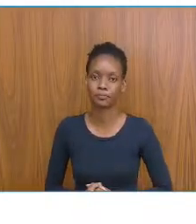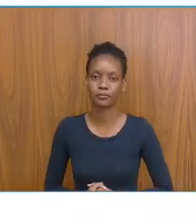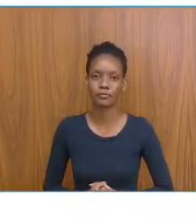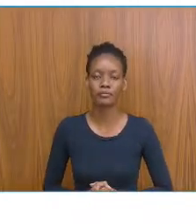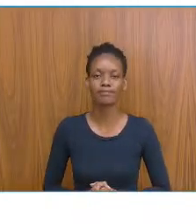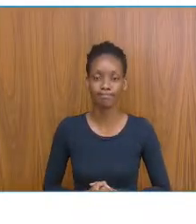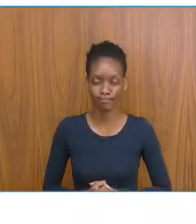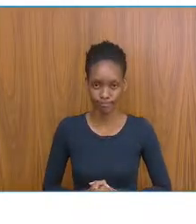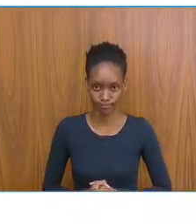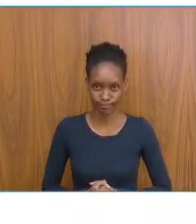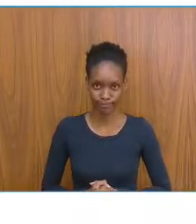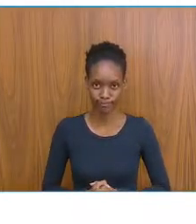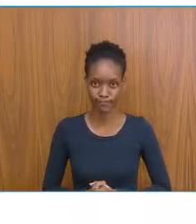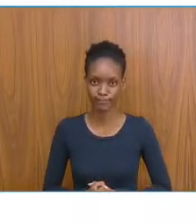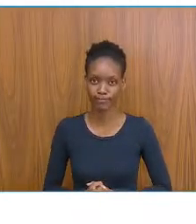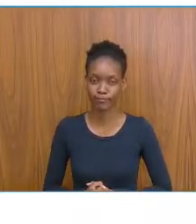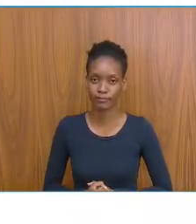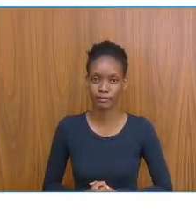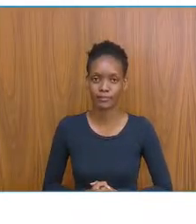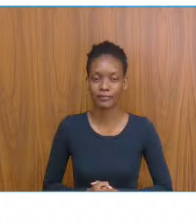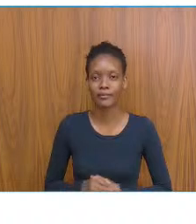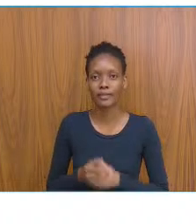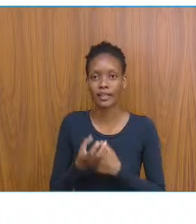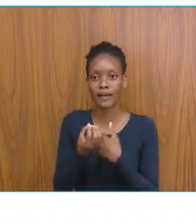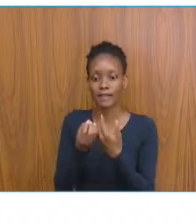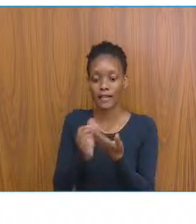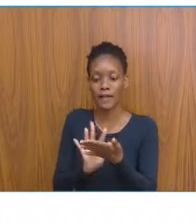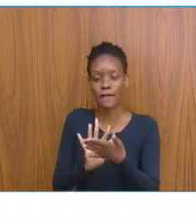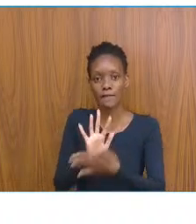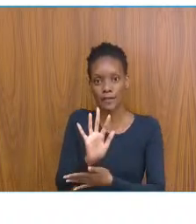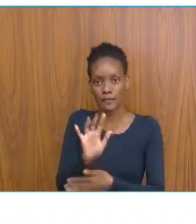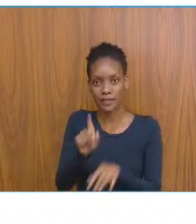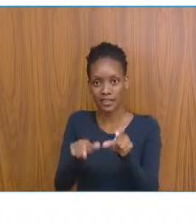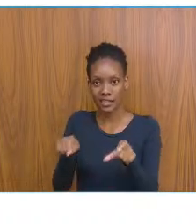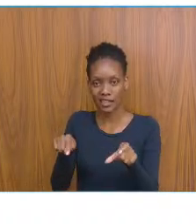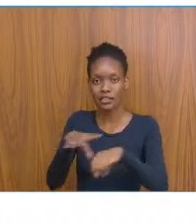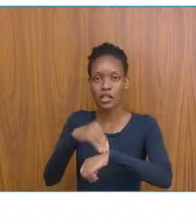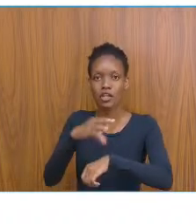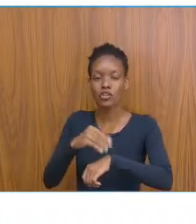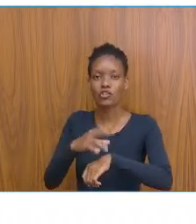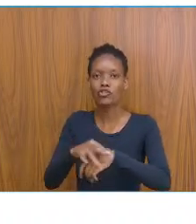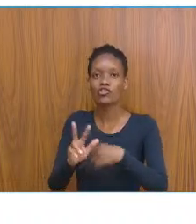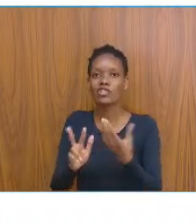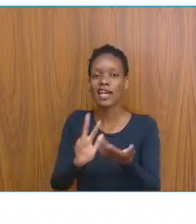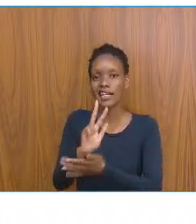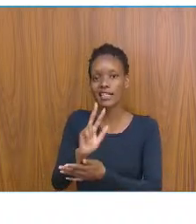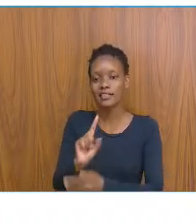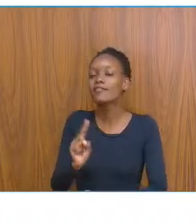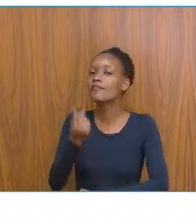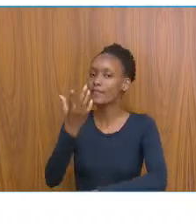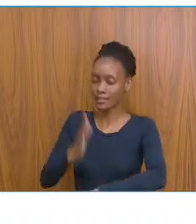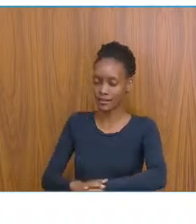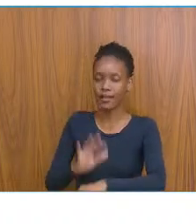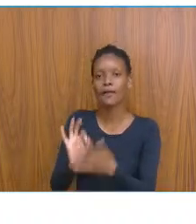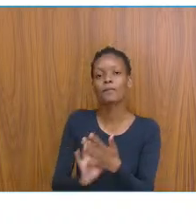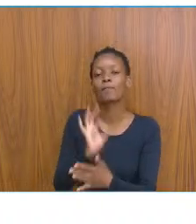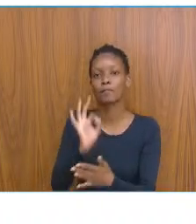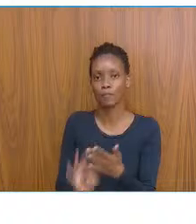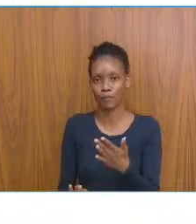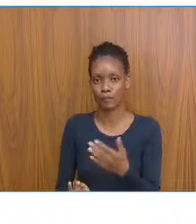1,493. Notably, there are 15 candidates who are 18 years and who are first-time